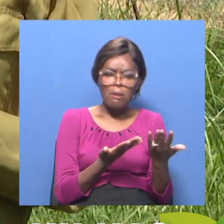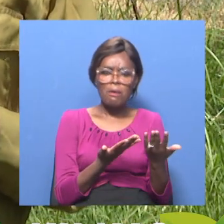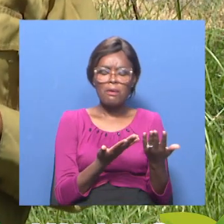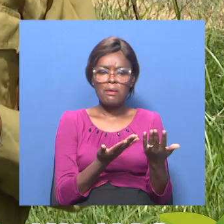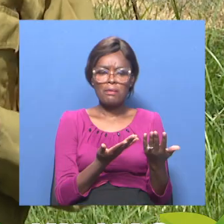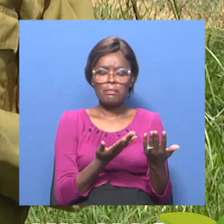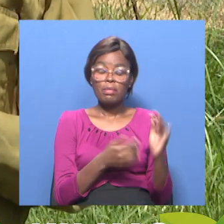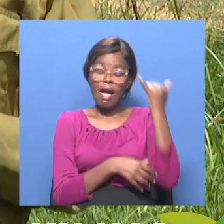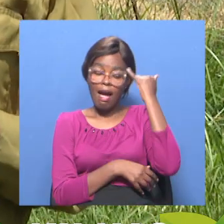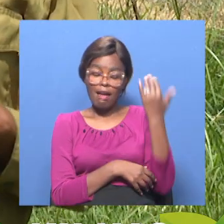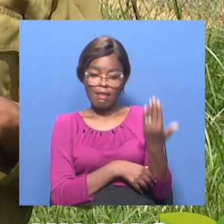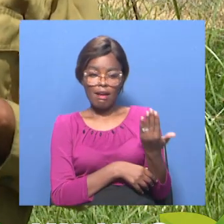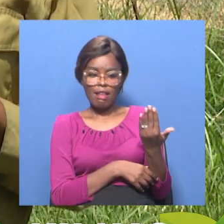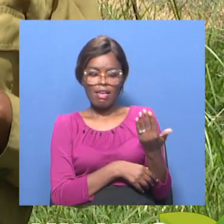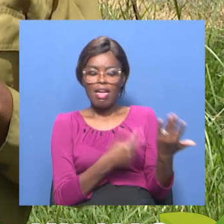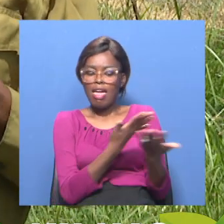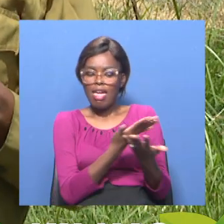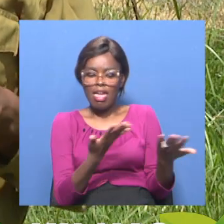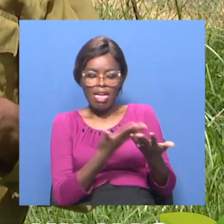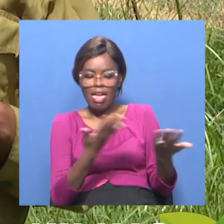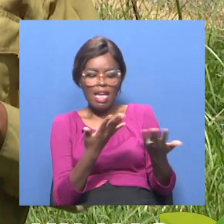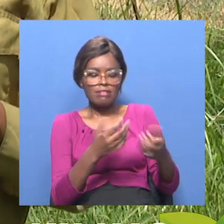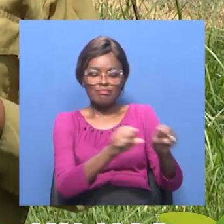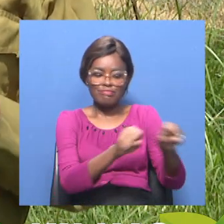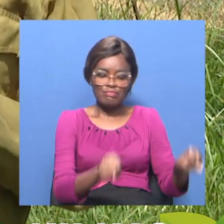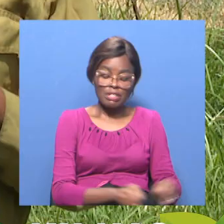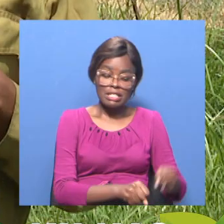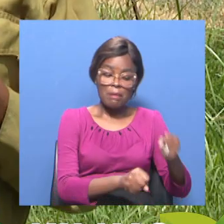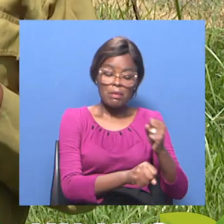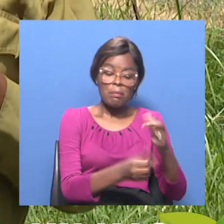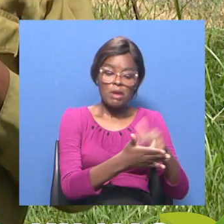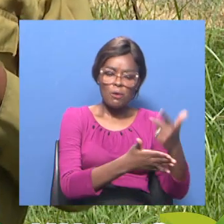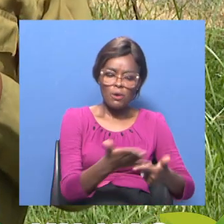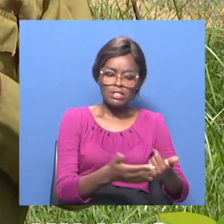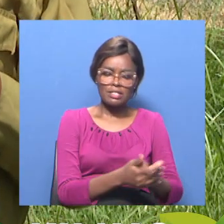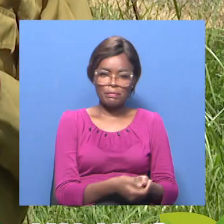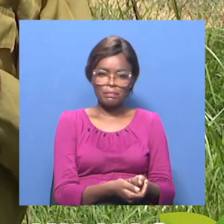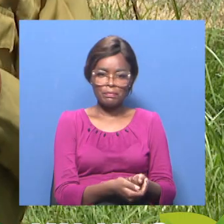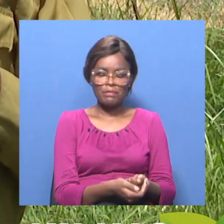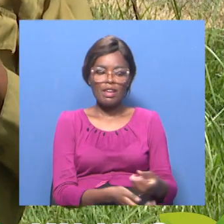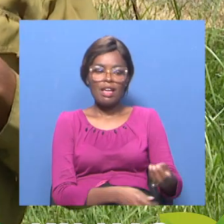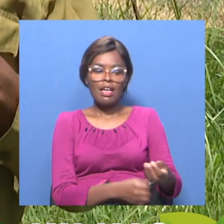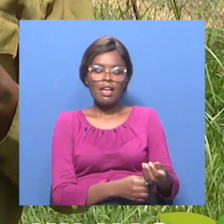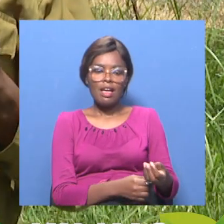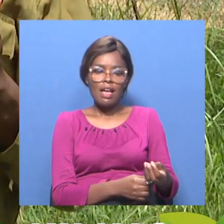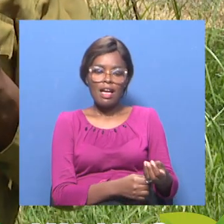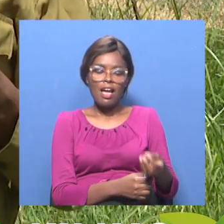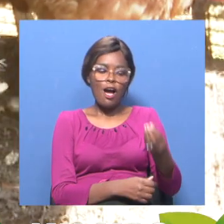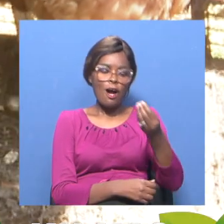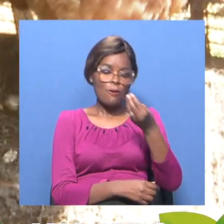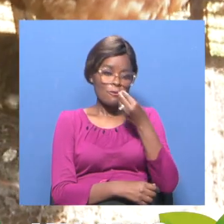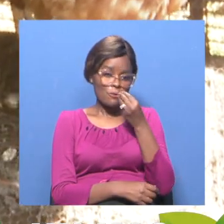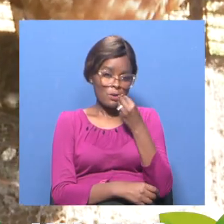so ideally, any production system would mean that the quantity of or the amount of